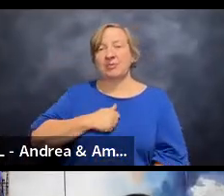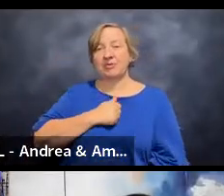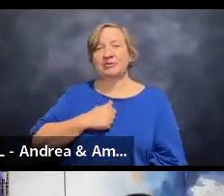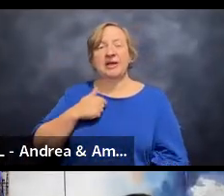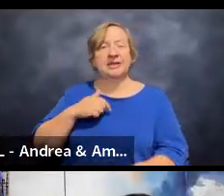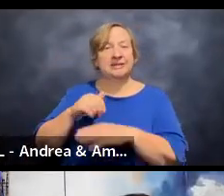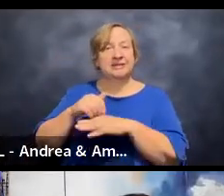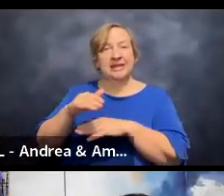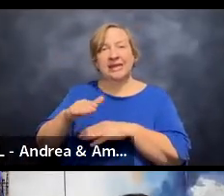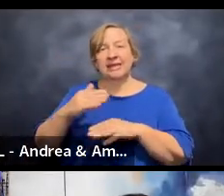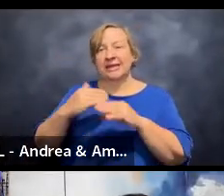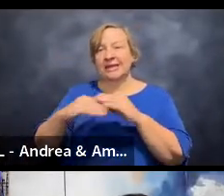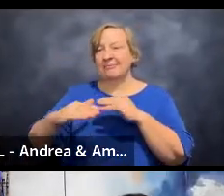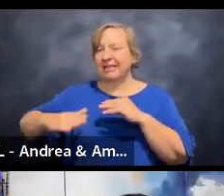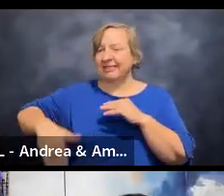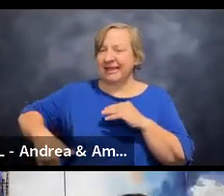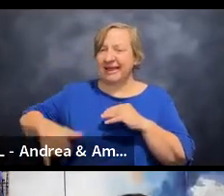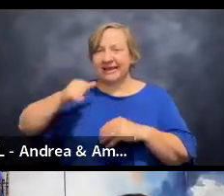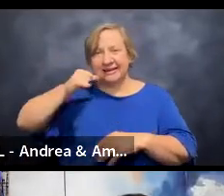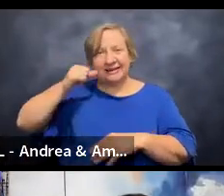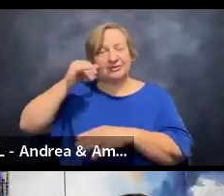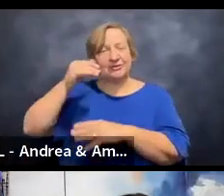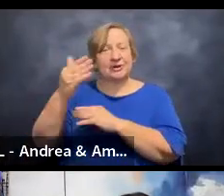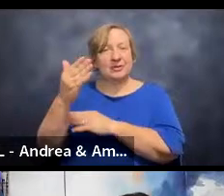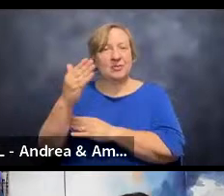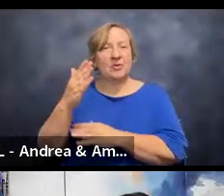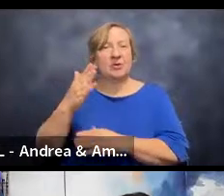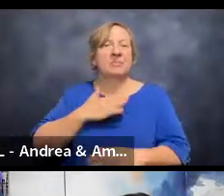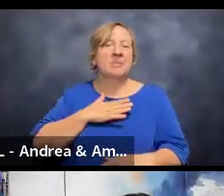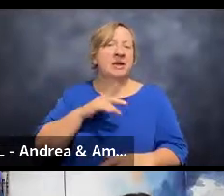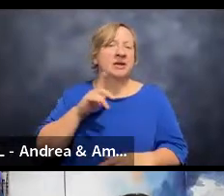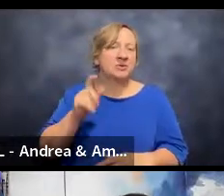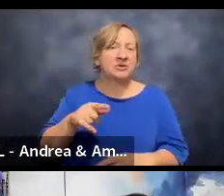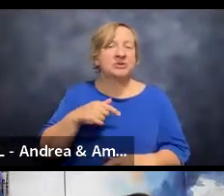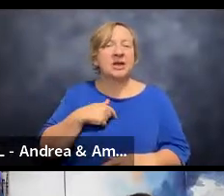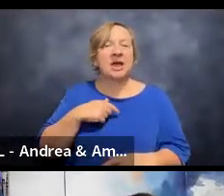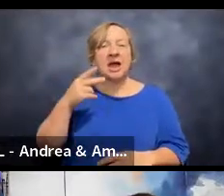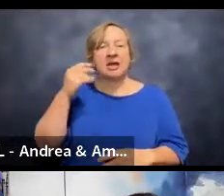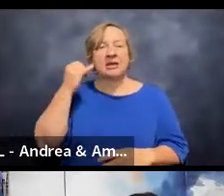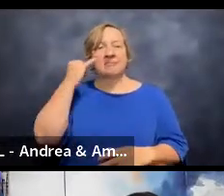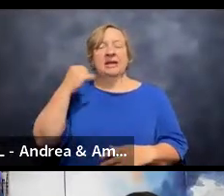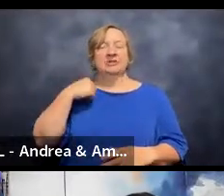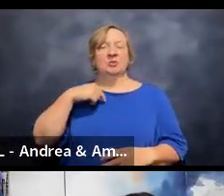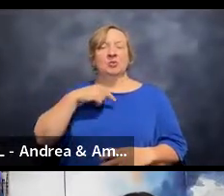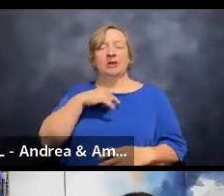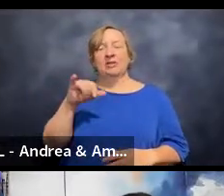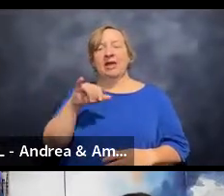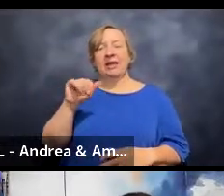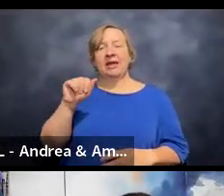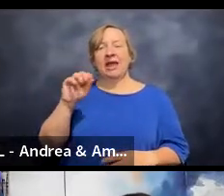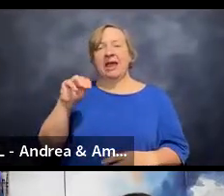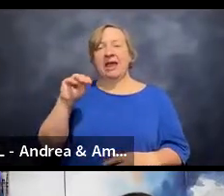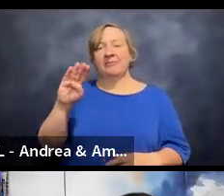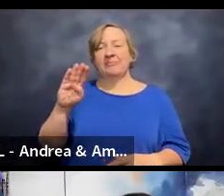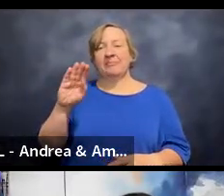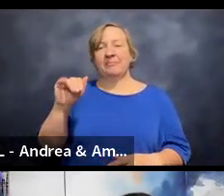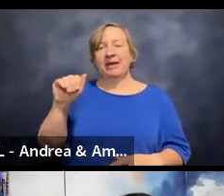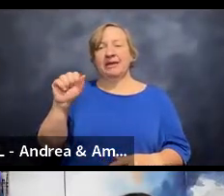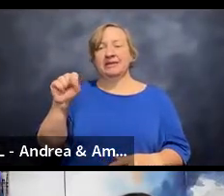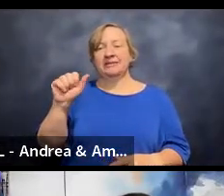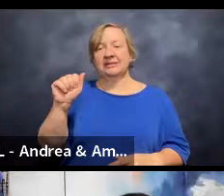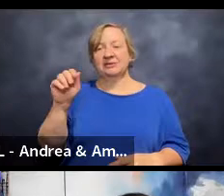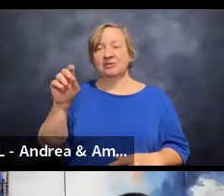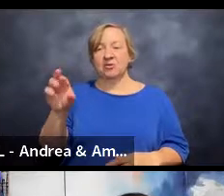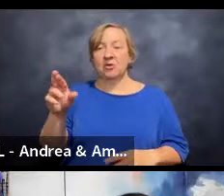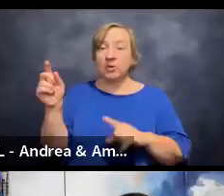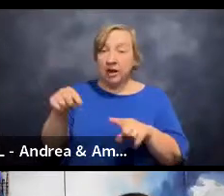this email way too late. I think it was yesterday morning. And so the question I had, I kind of see us as ambassadors in a lot of ways, right? Like we come here and we share ideas, but